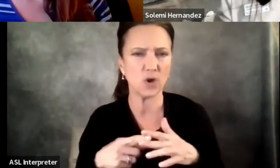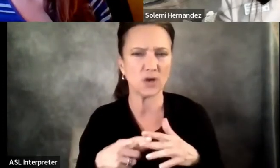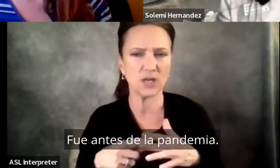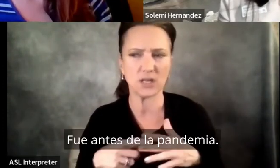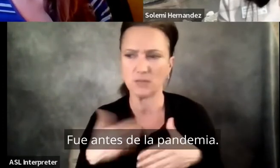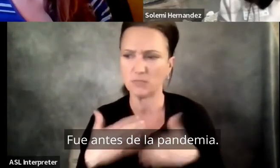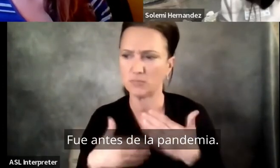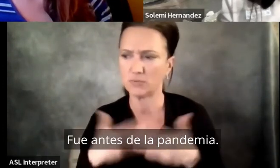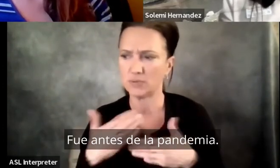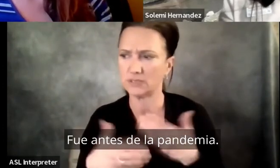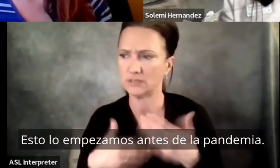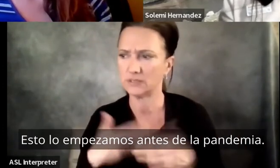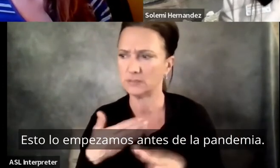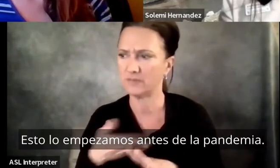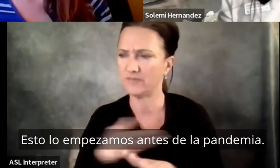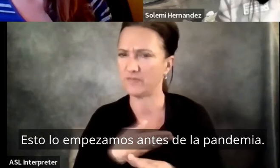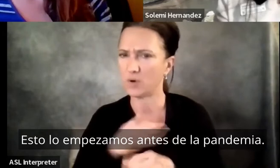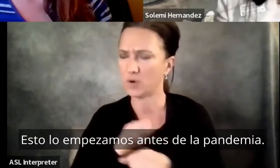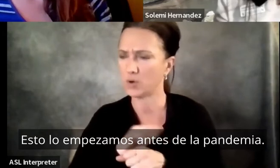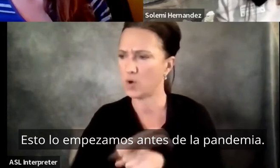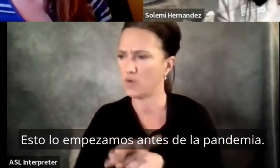it was before the pandemic.